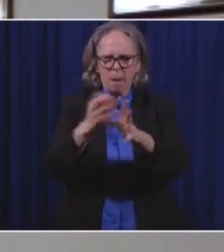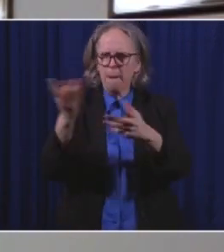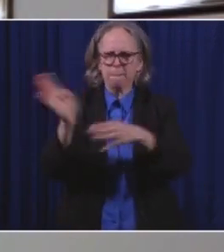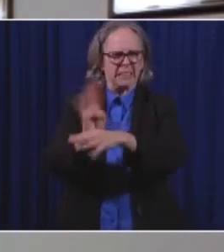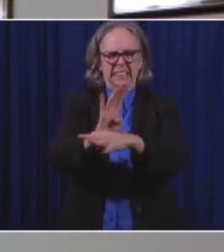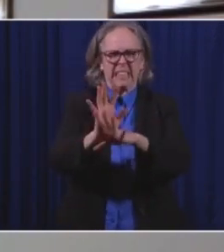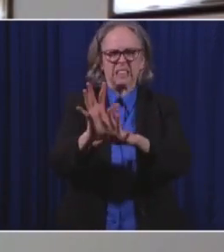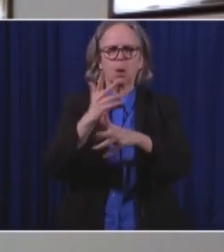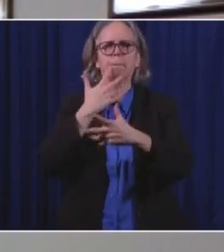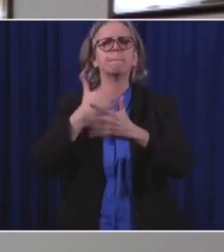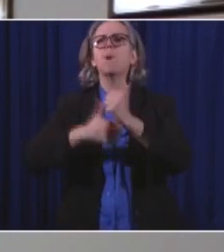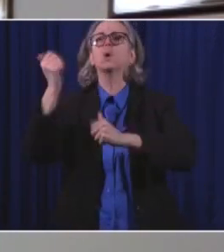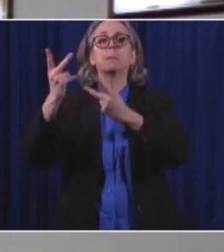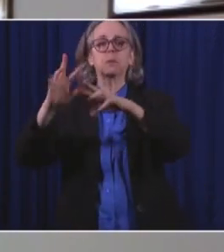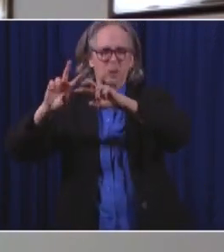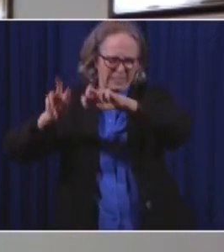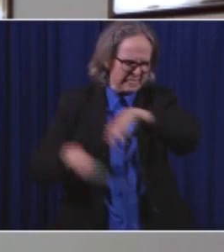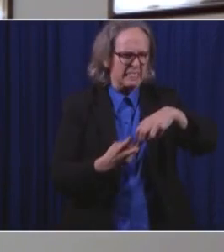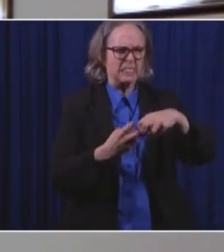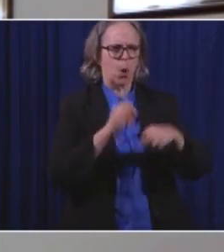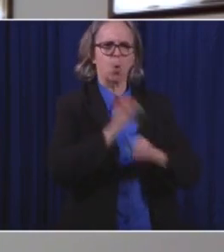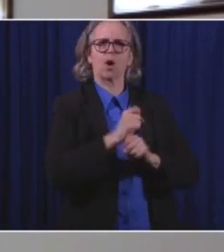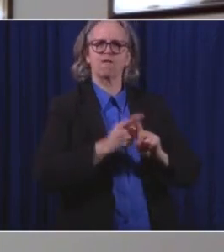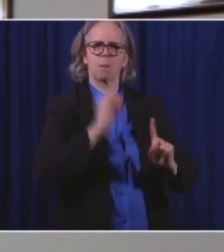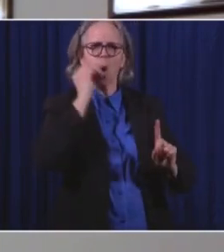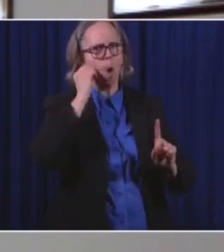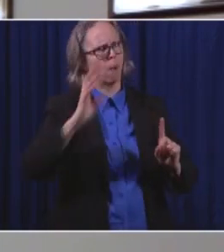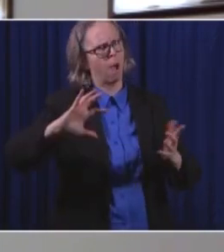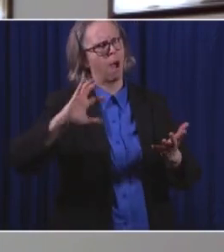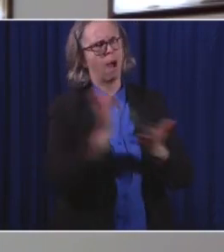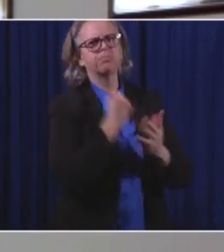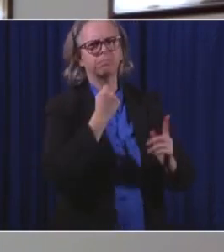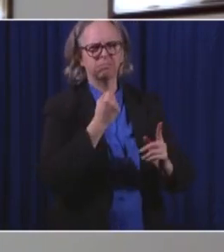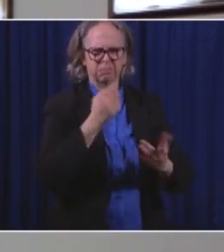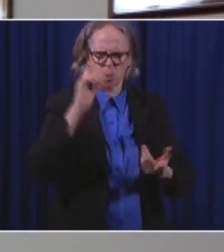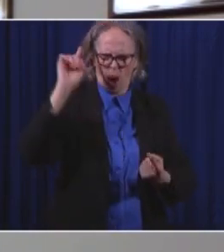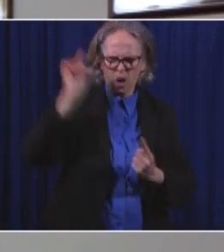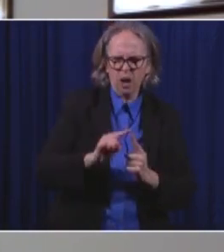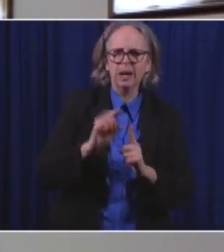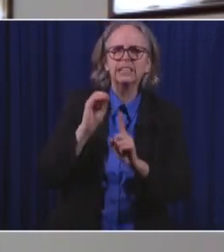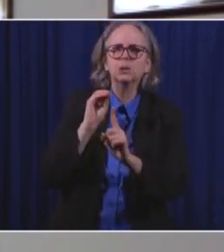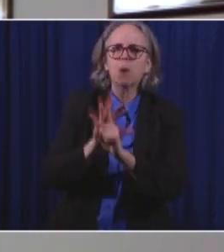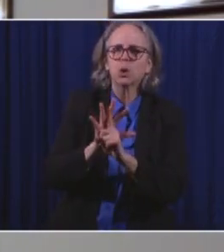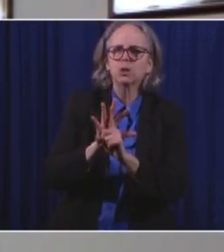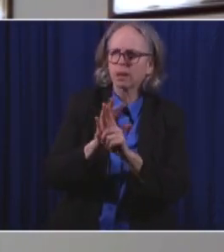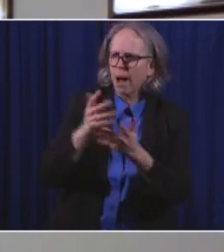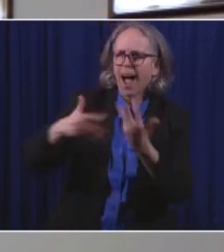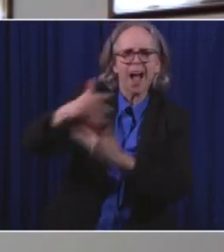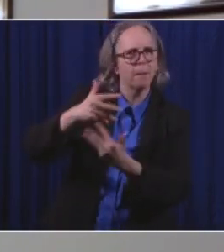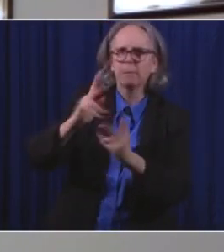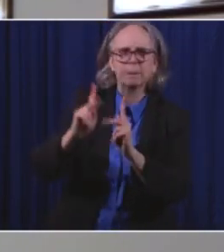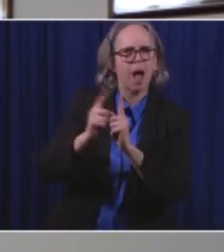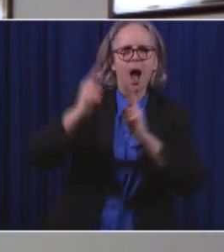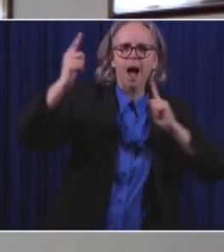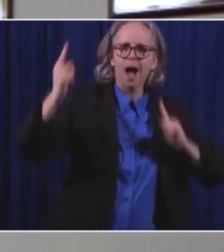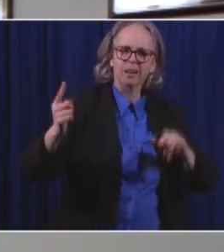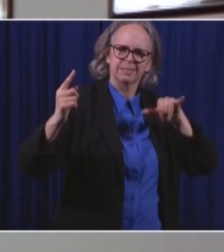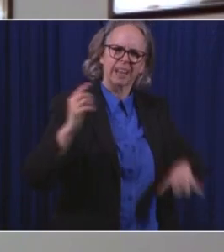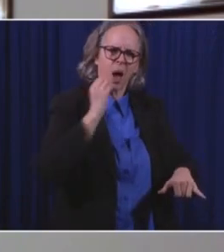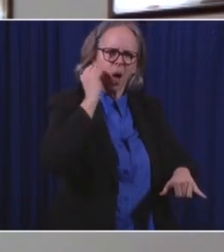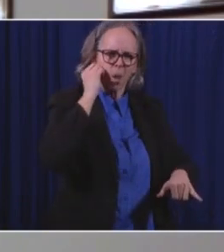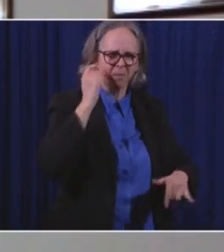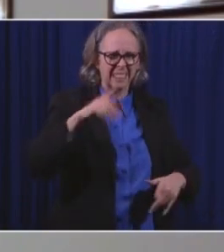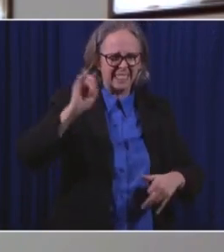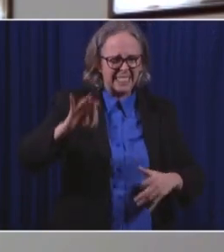reduce work-related exposures. Touching in with that would be the ability to move a lot of our meetings from